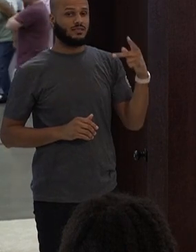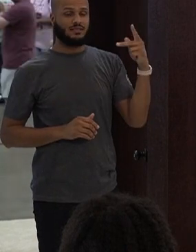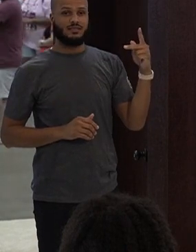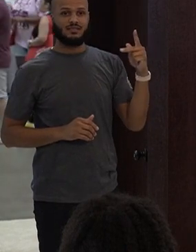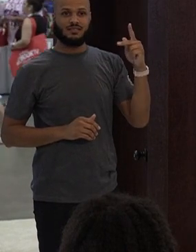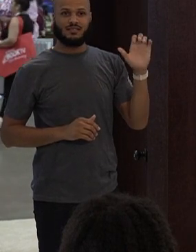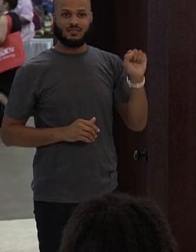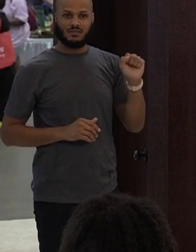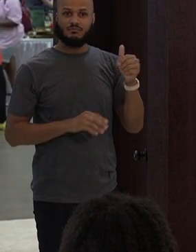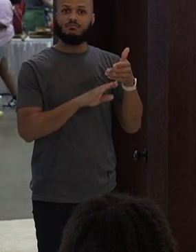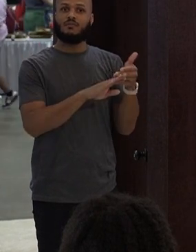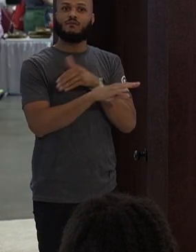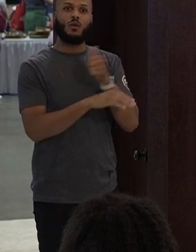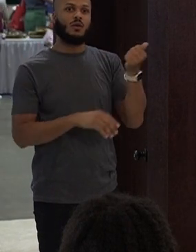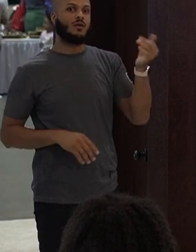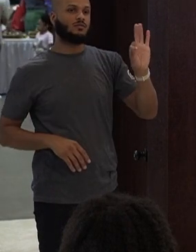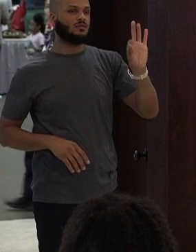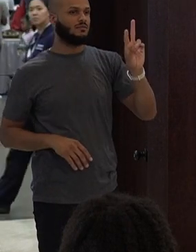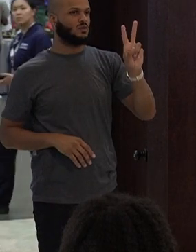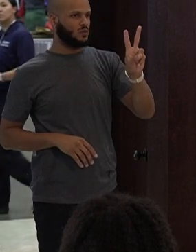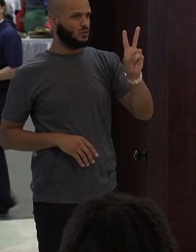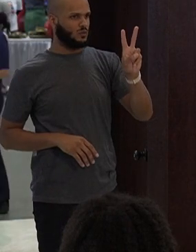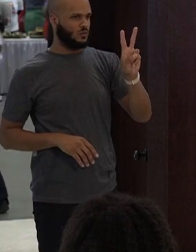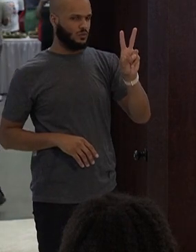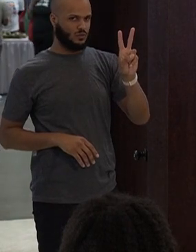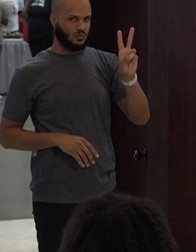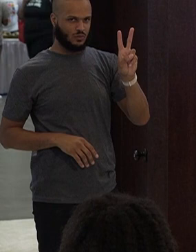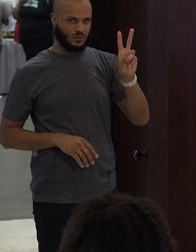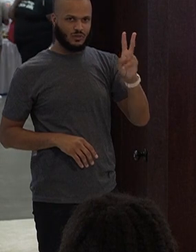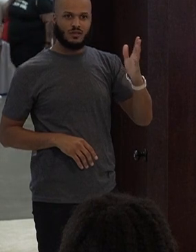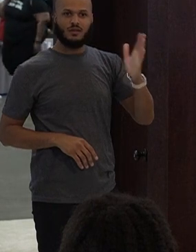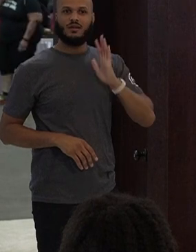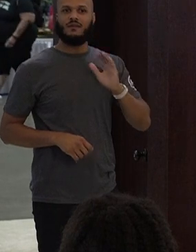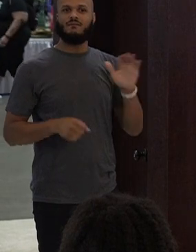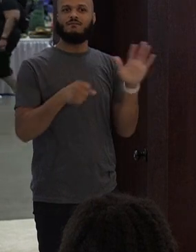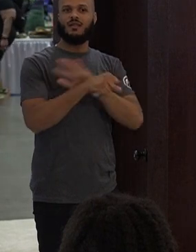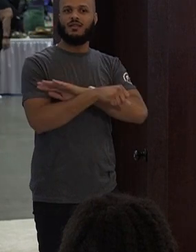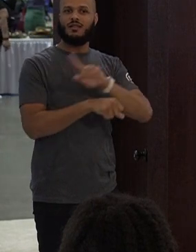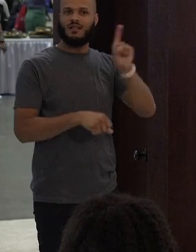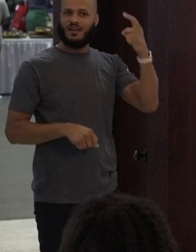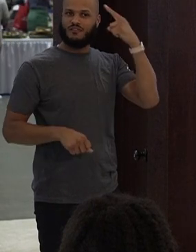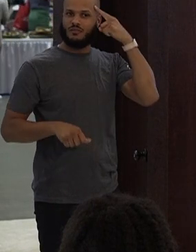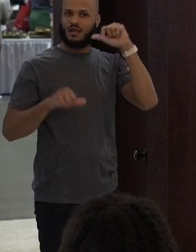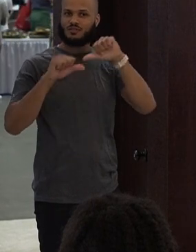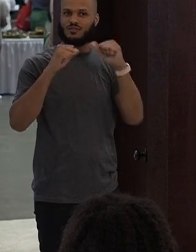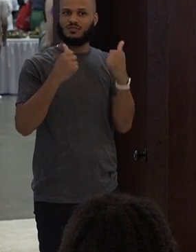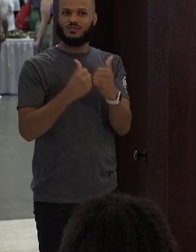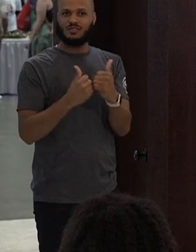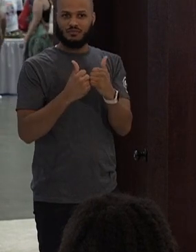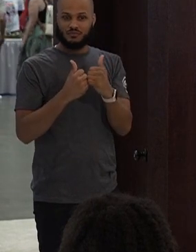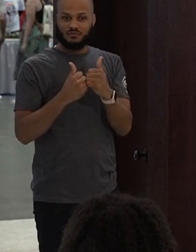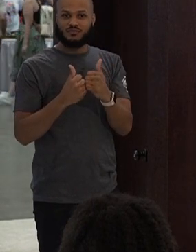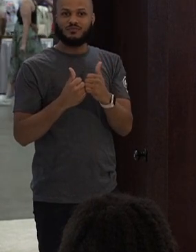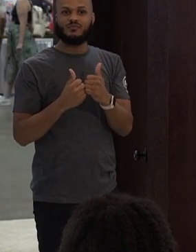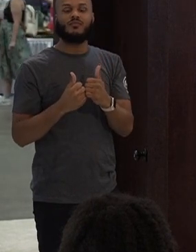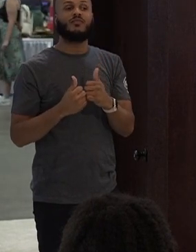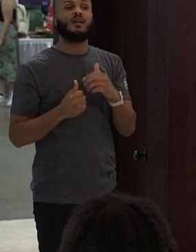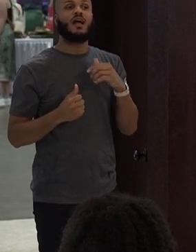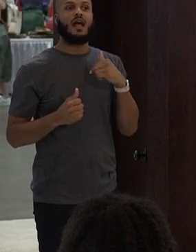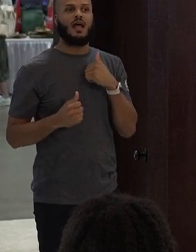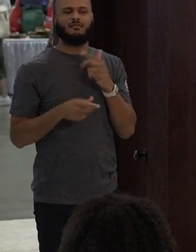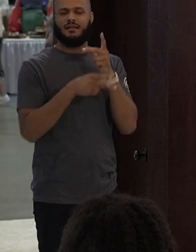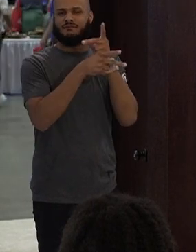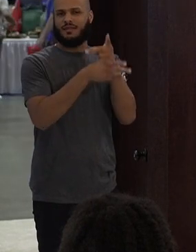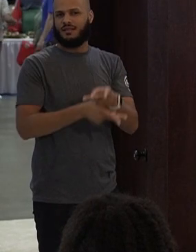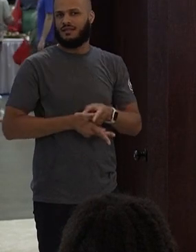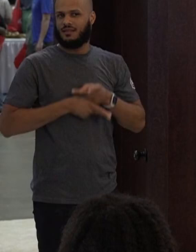before 1972 or whenever that was, used to be a fully government agency, but now it isn't. So I would be